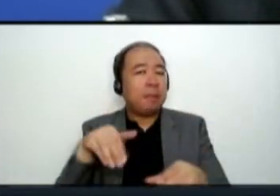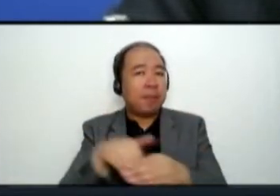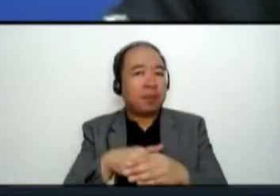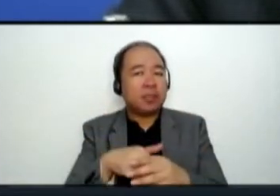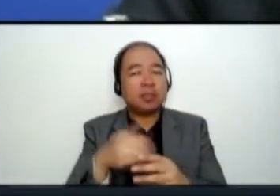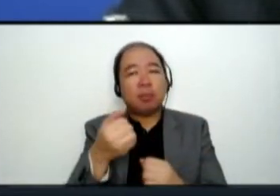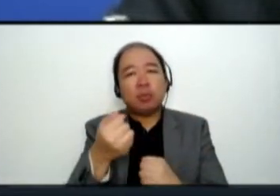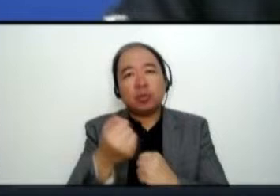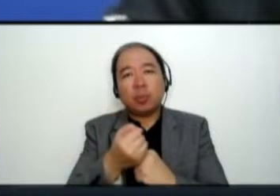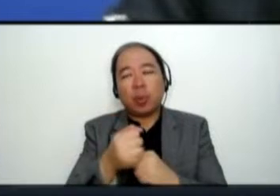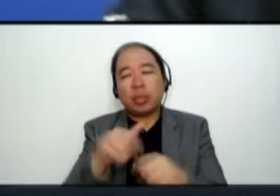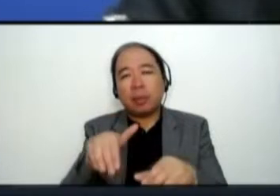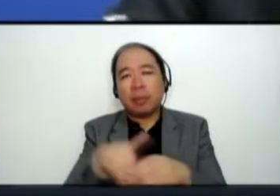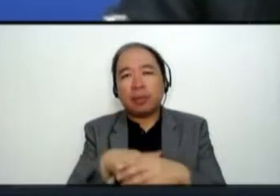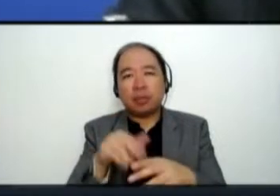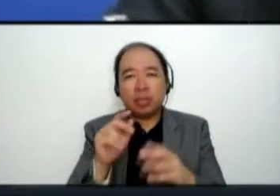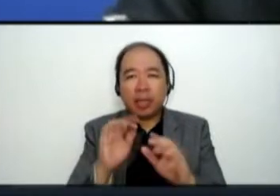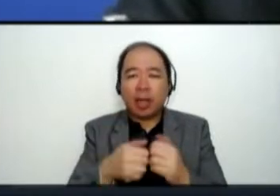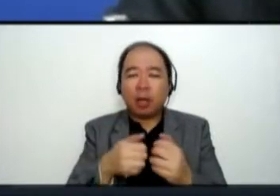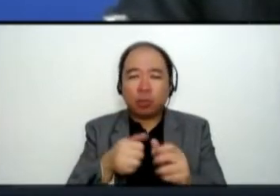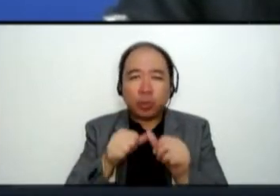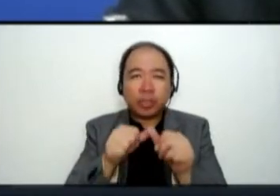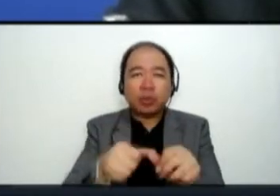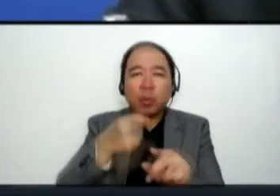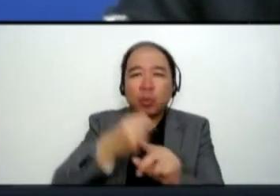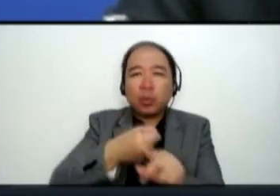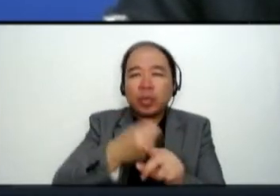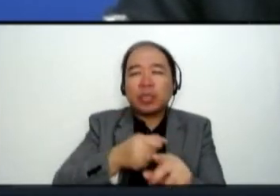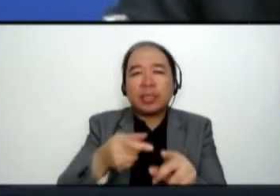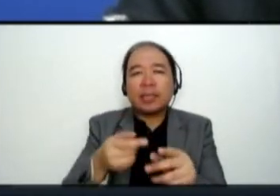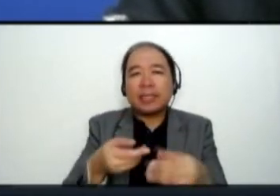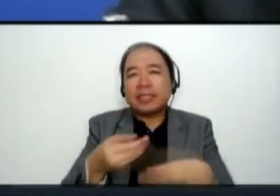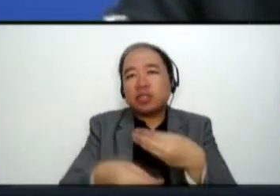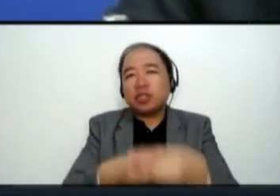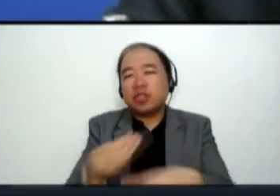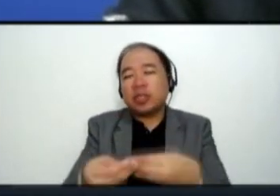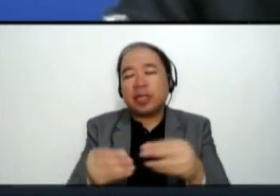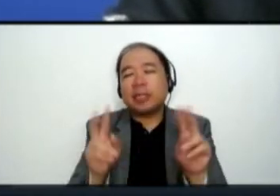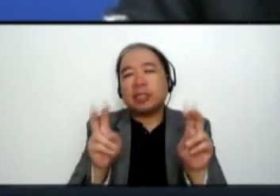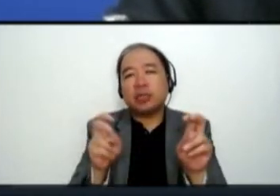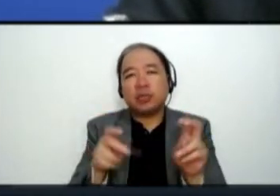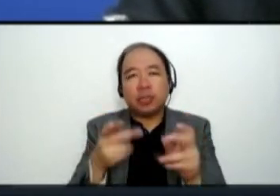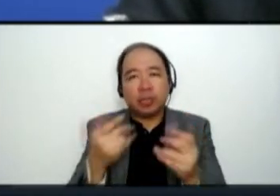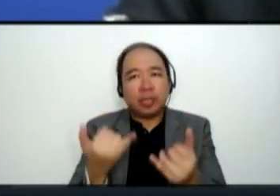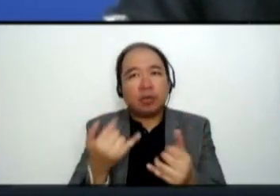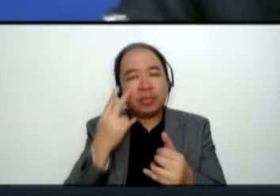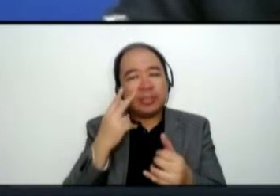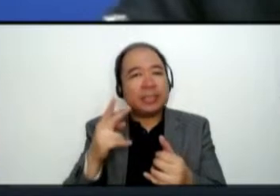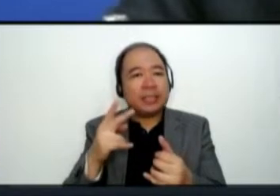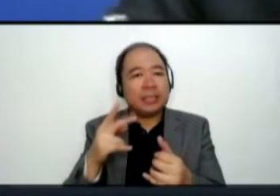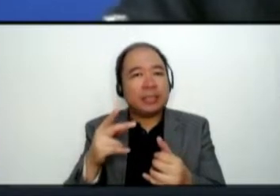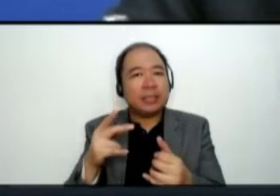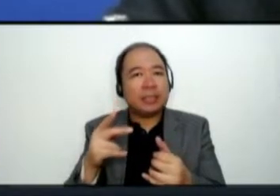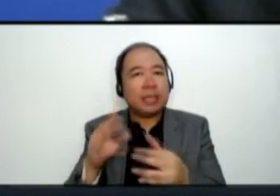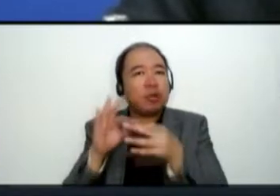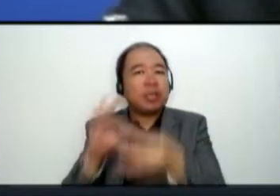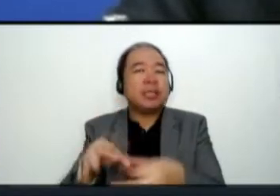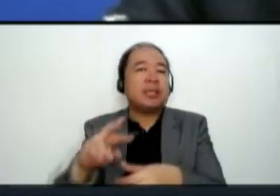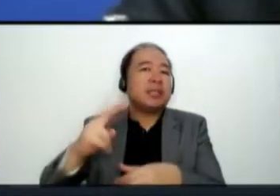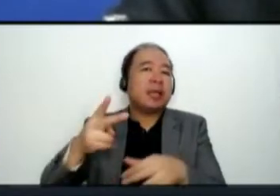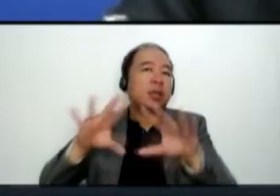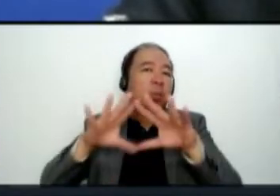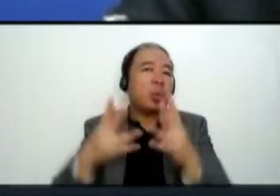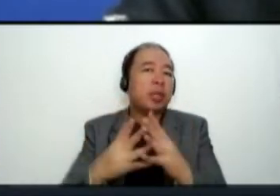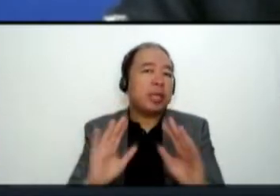and work on intergenerational issues, in particular in light of the Second World Summit for Social Development